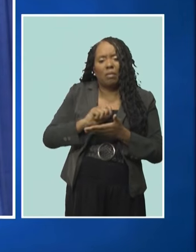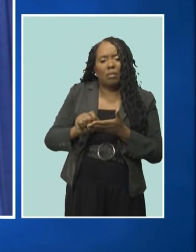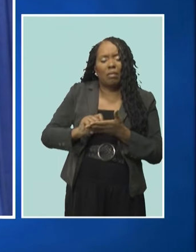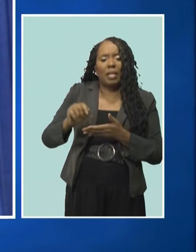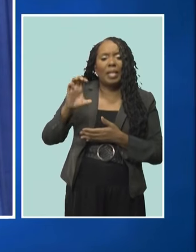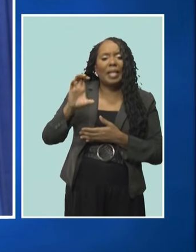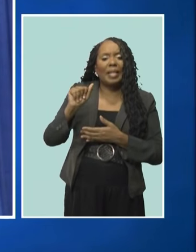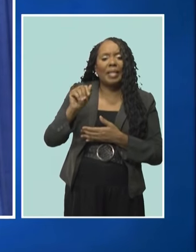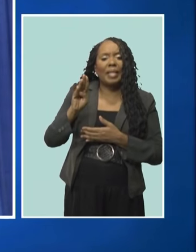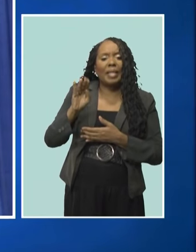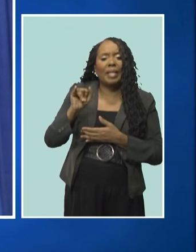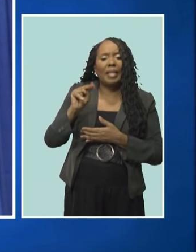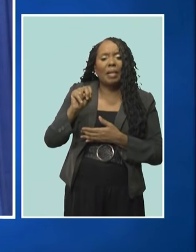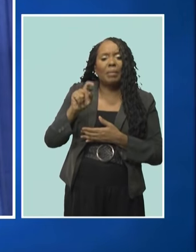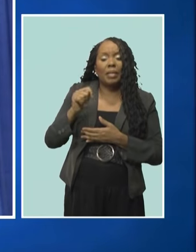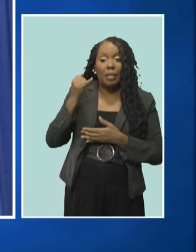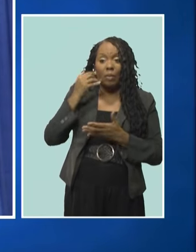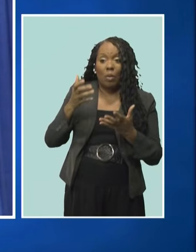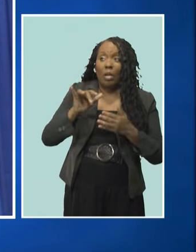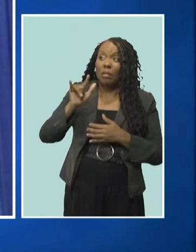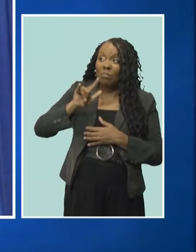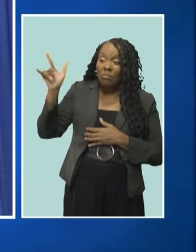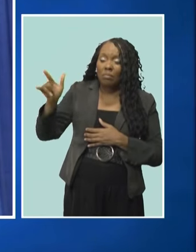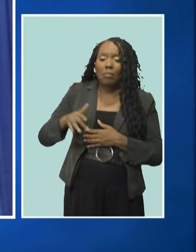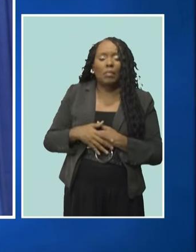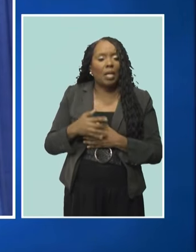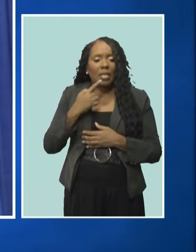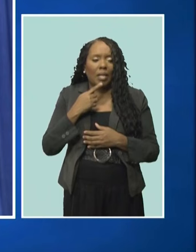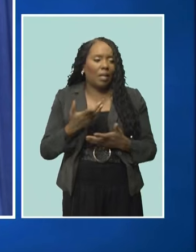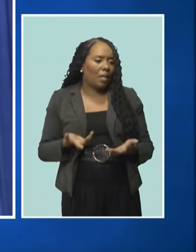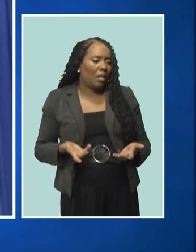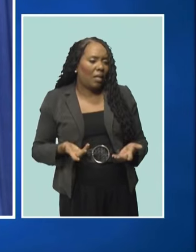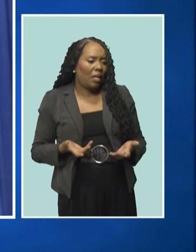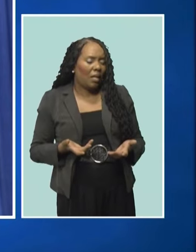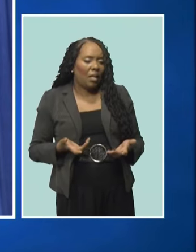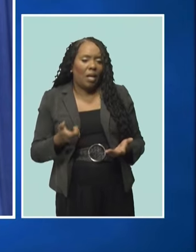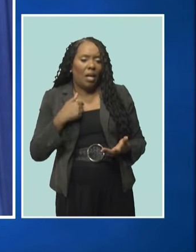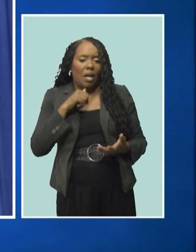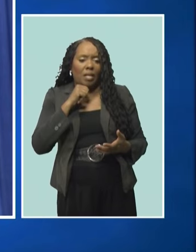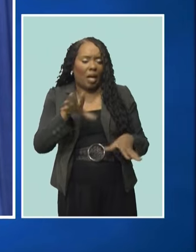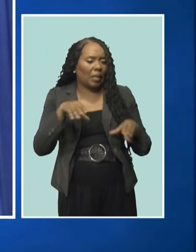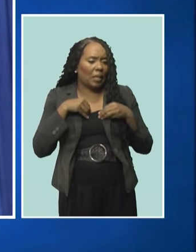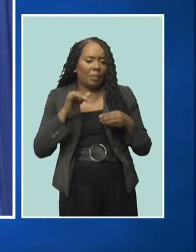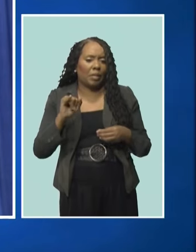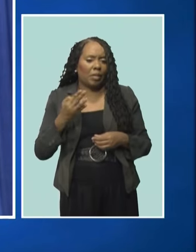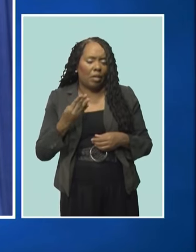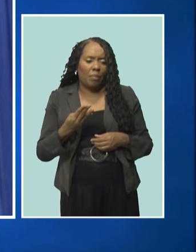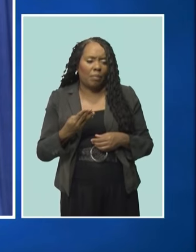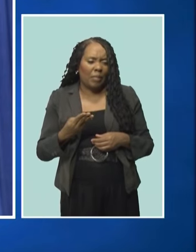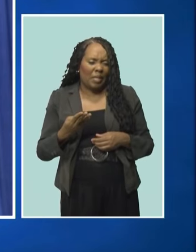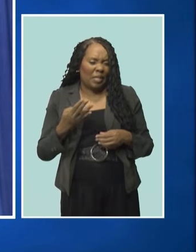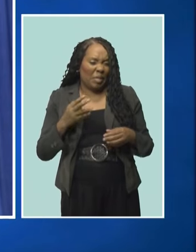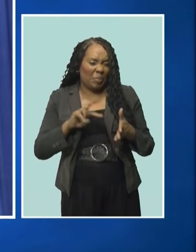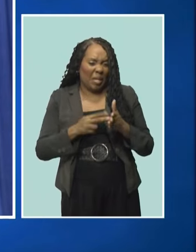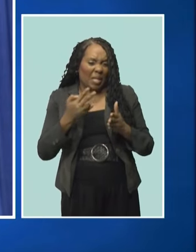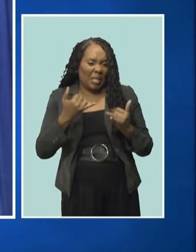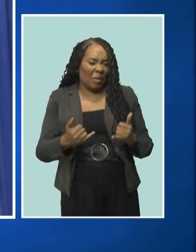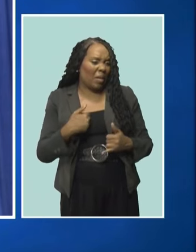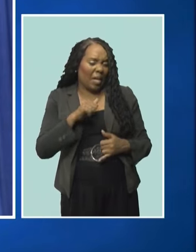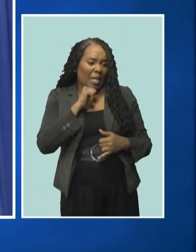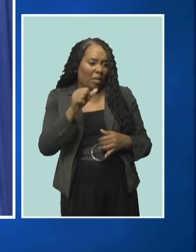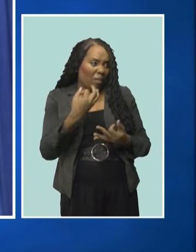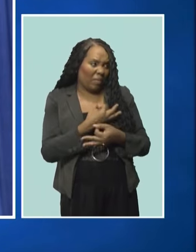ma'am. I did not take up this job to forfeit my freedom. However, as